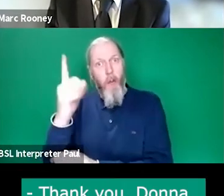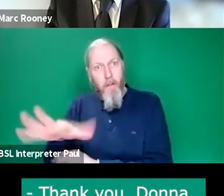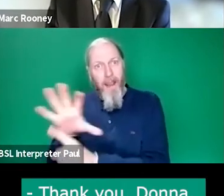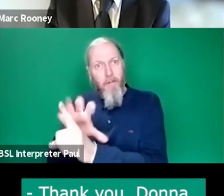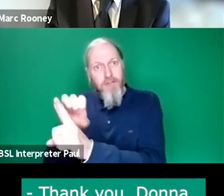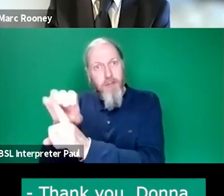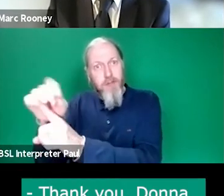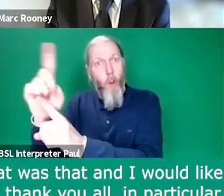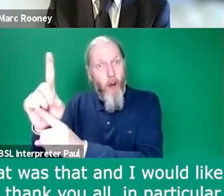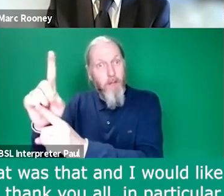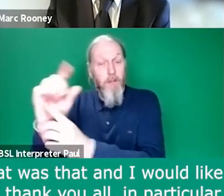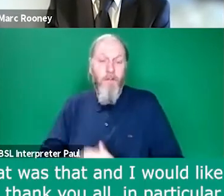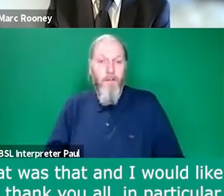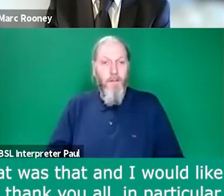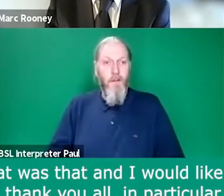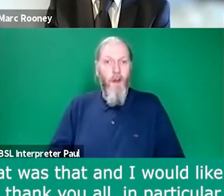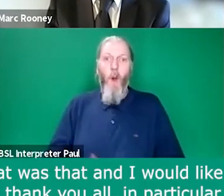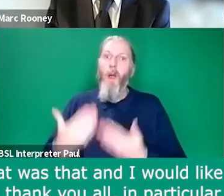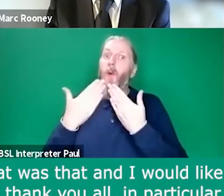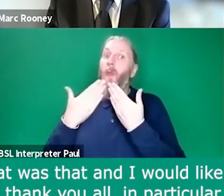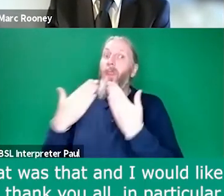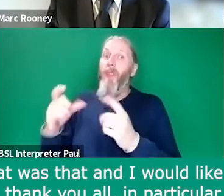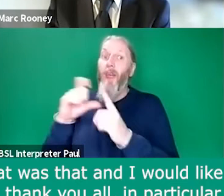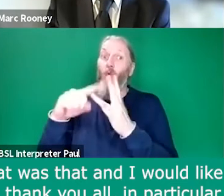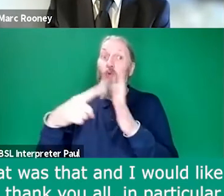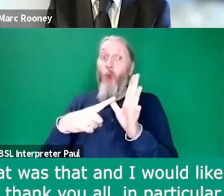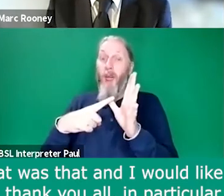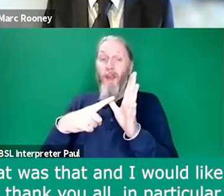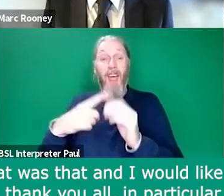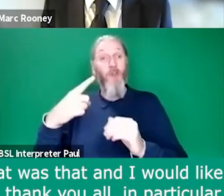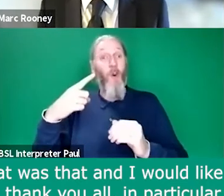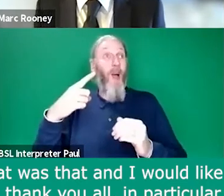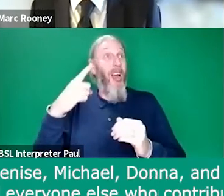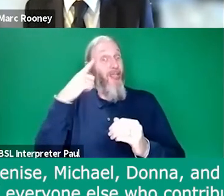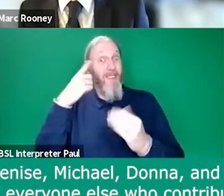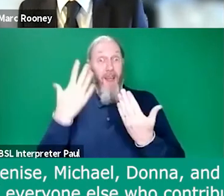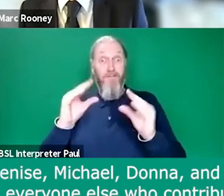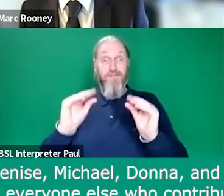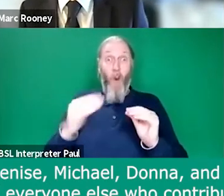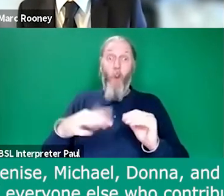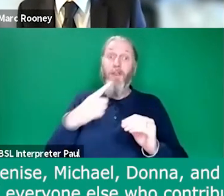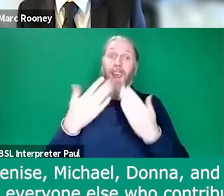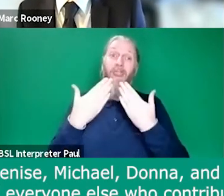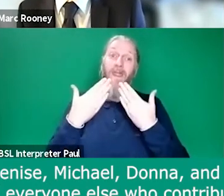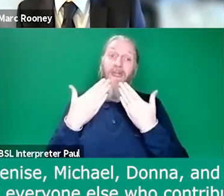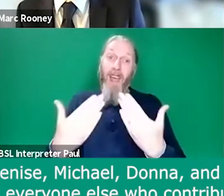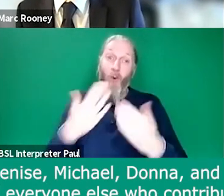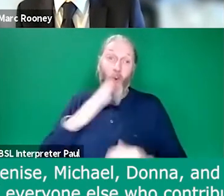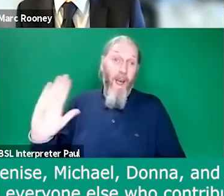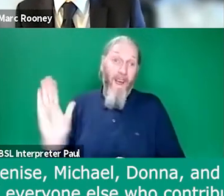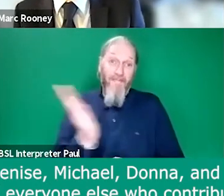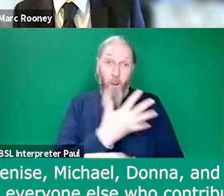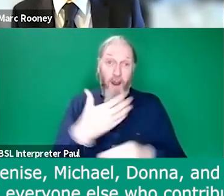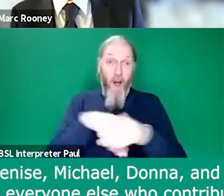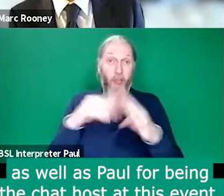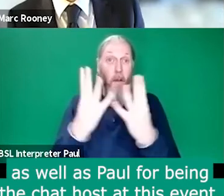Thank you, Donna. Well, with that, I would like to thank you all, in particular Marc, Denise, Michael, Donna, and Andrea, and everyone